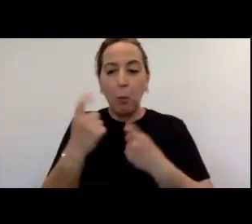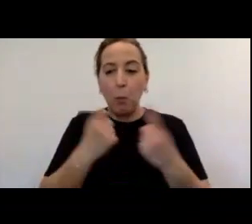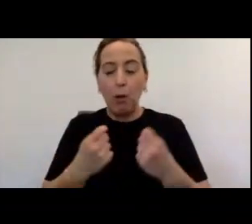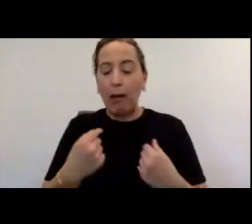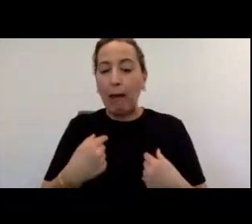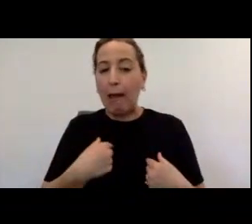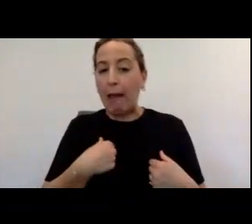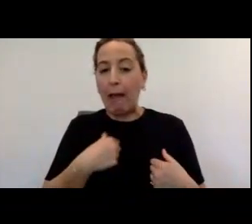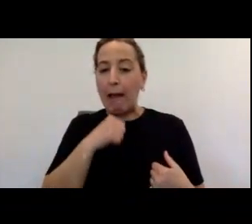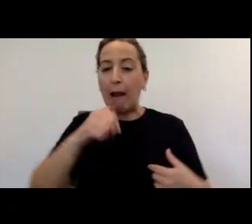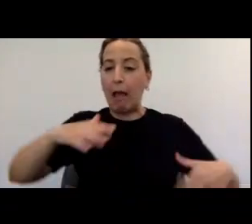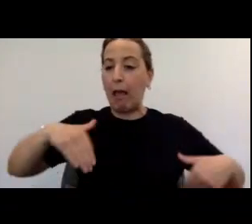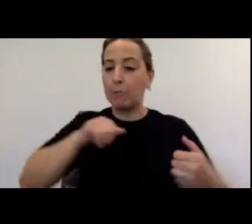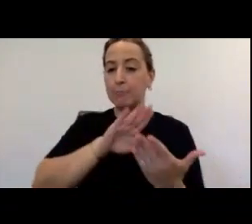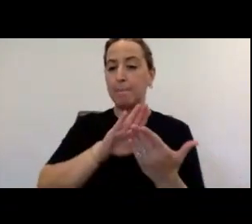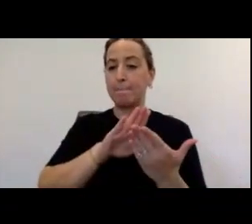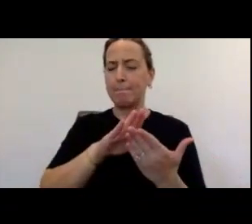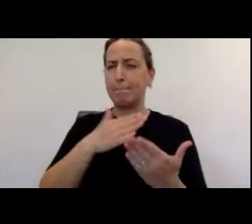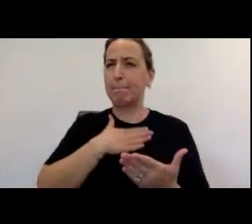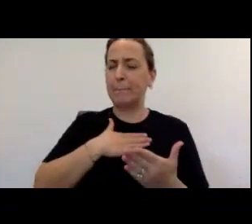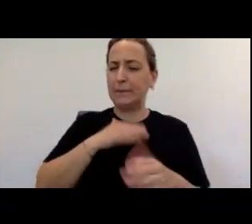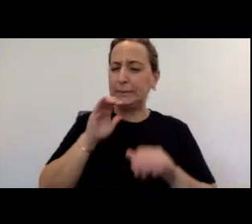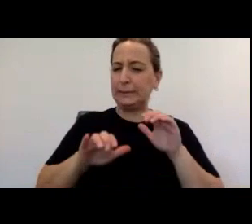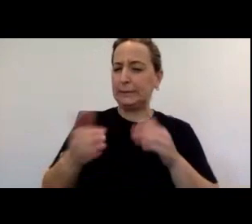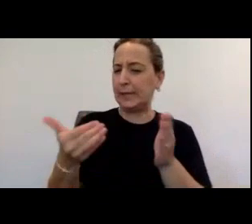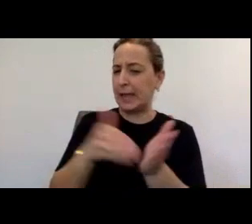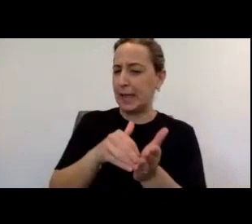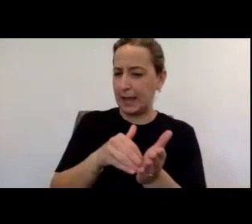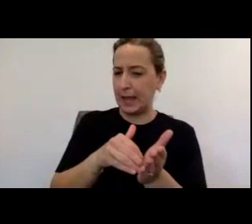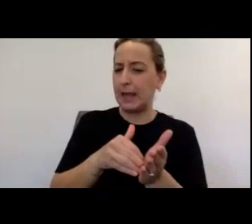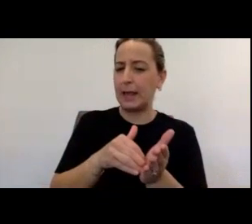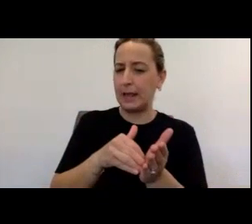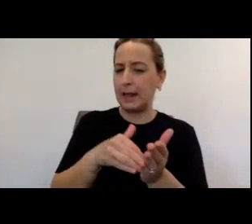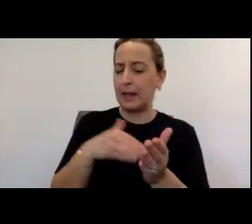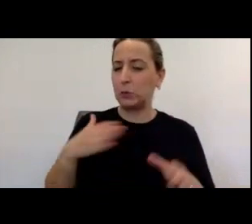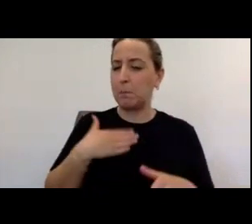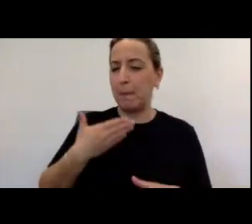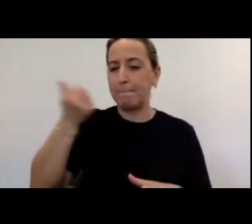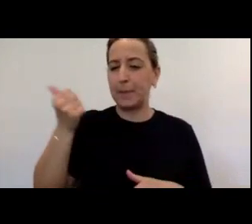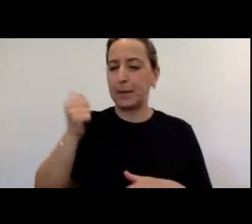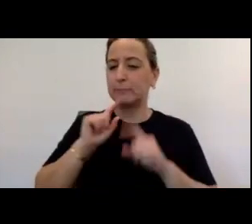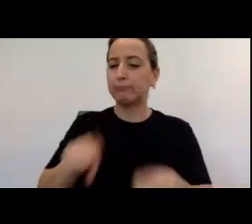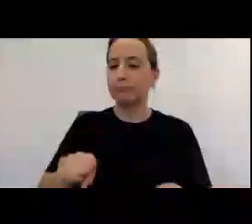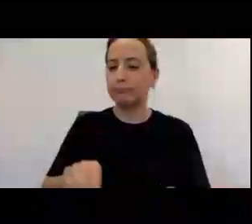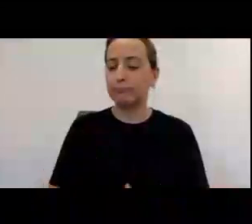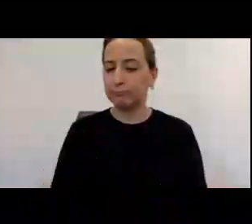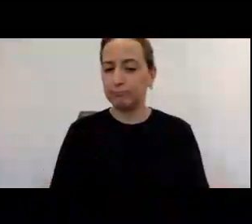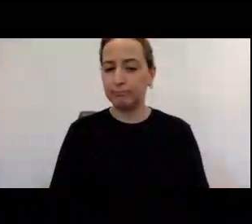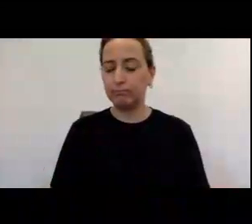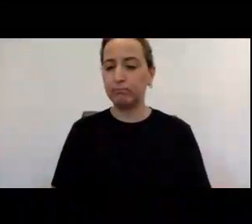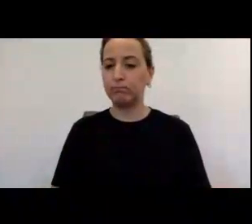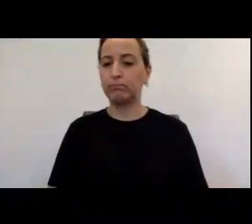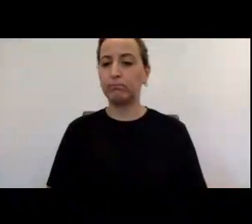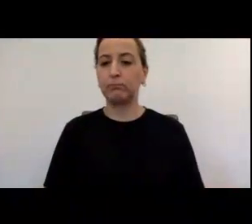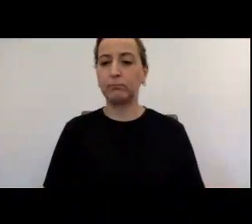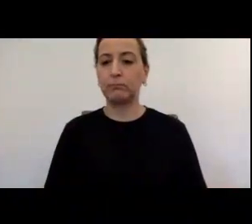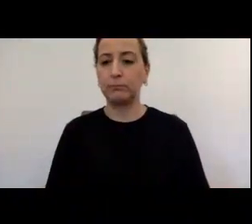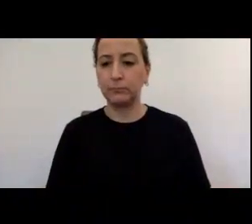didn't address, please feel free to pop that back in the chat and I will do my best to answer that as well.